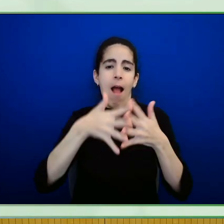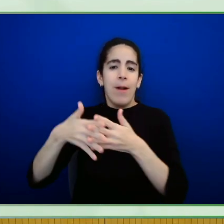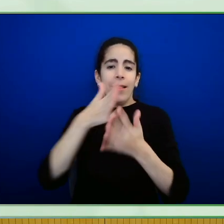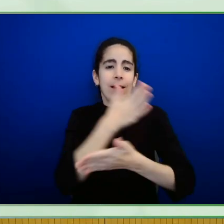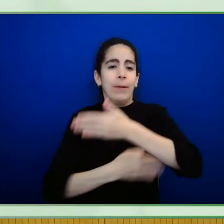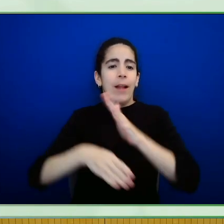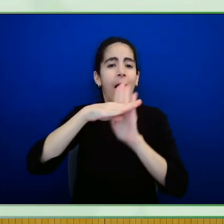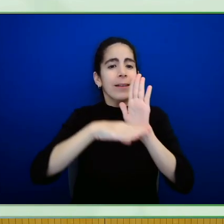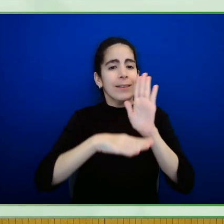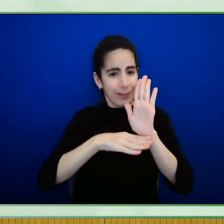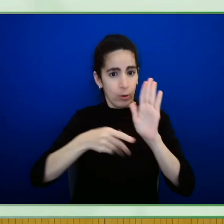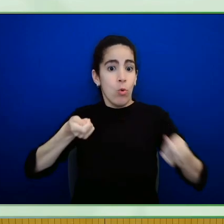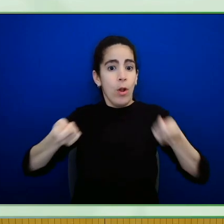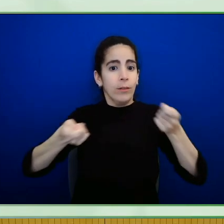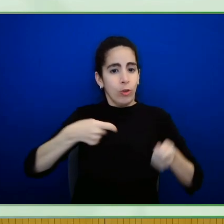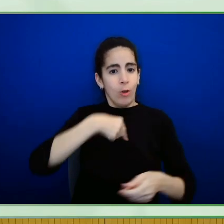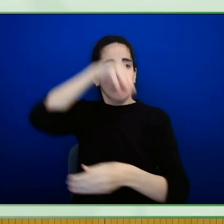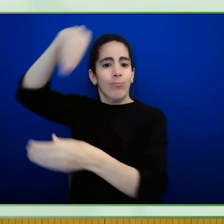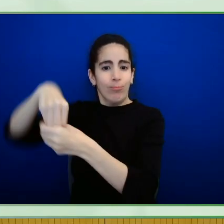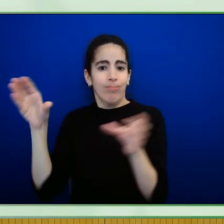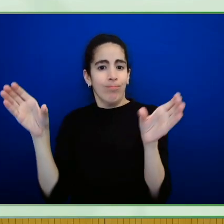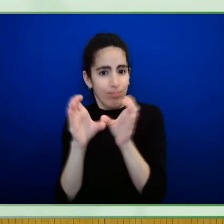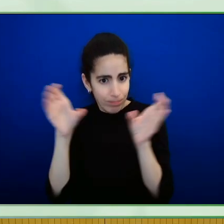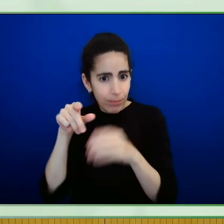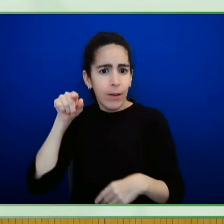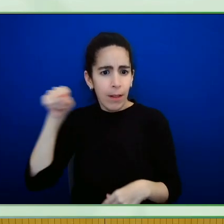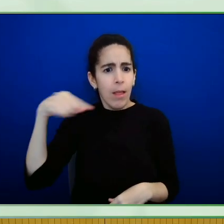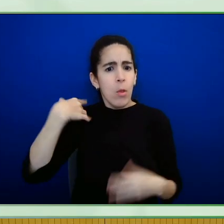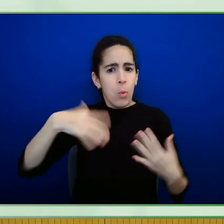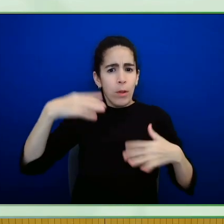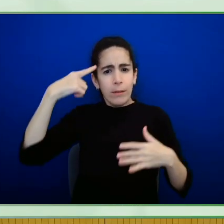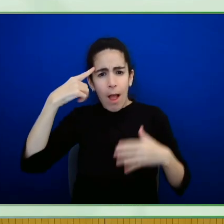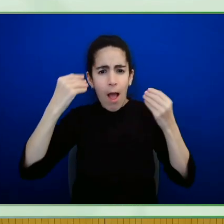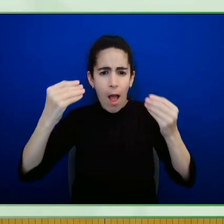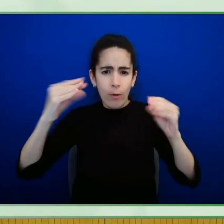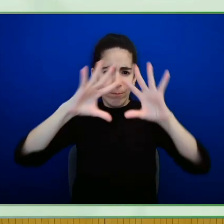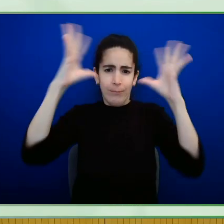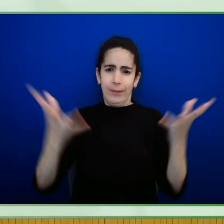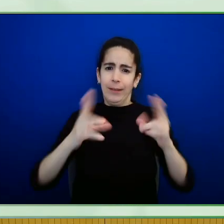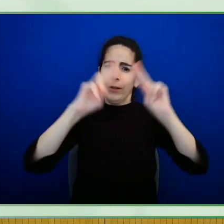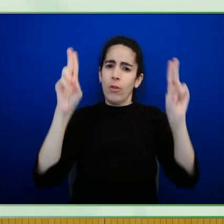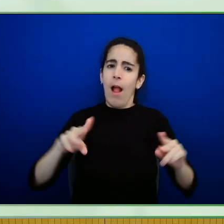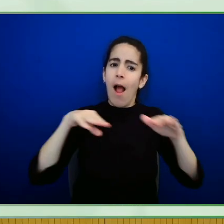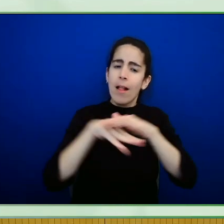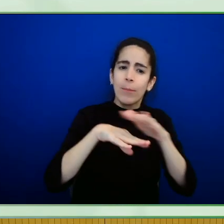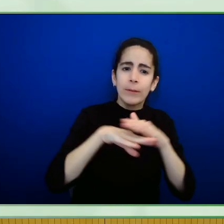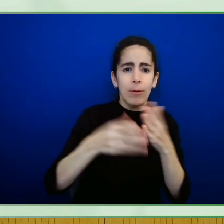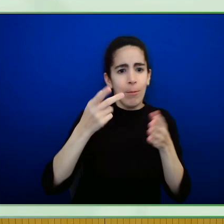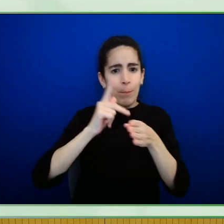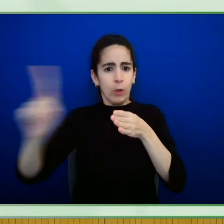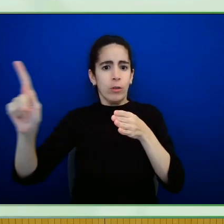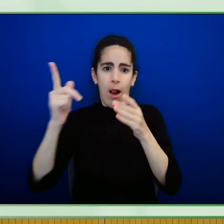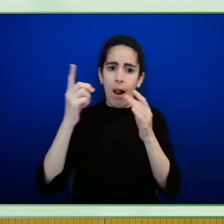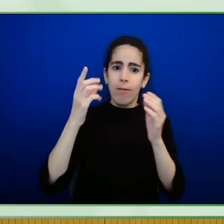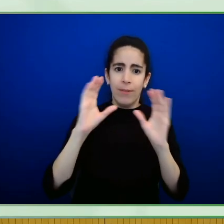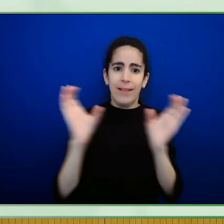but specifically for the Americans with Disabilities Act. And I am a trainer for one of